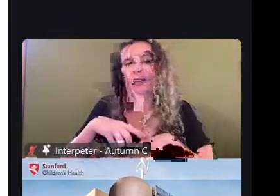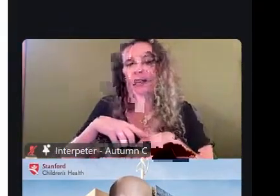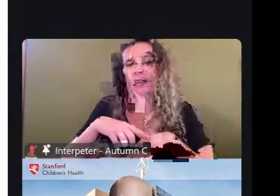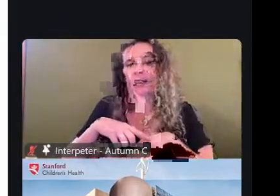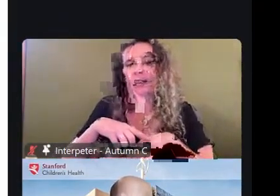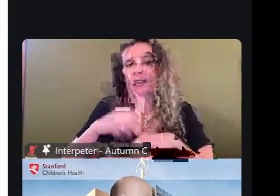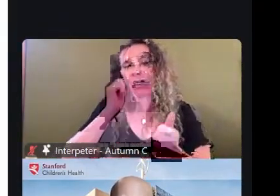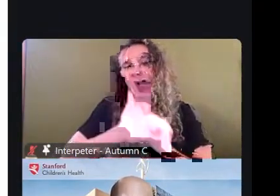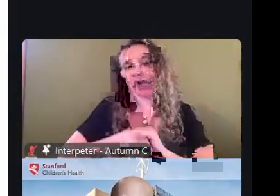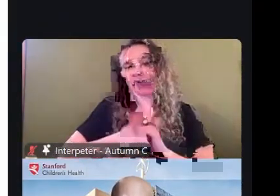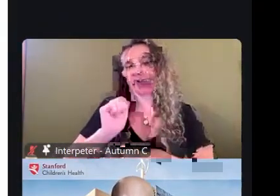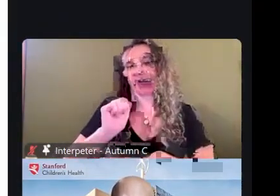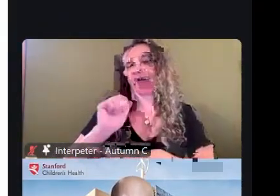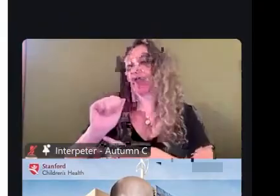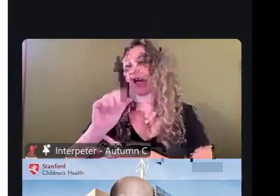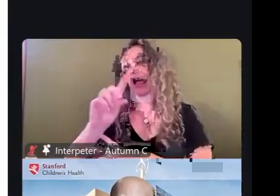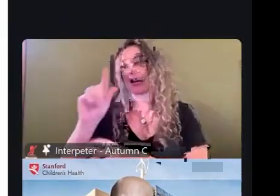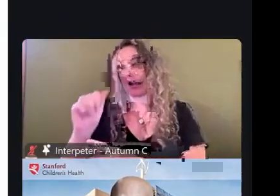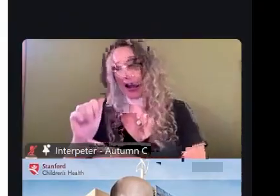of the ADA.